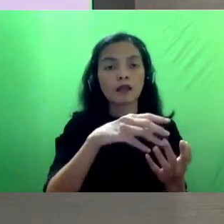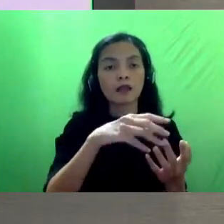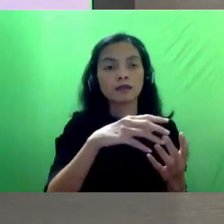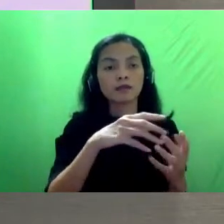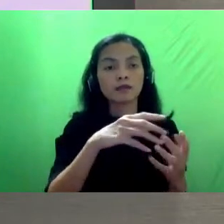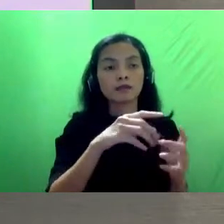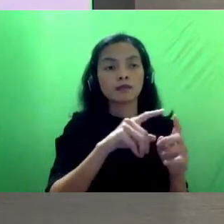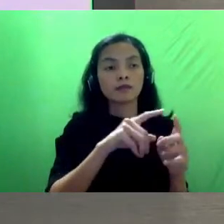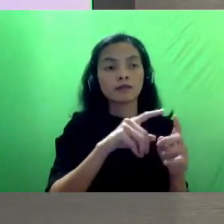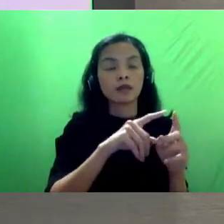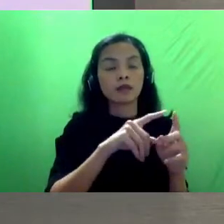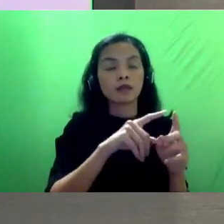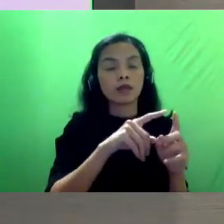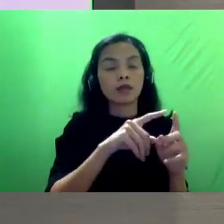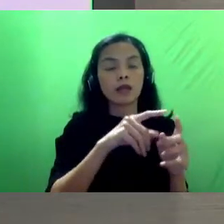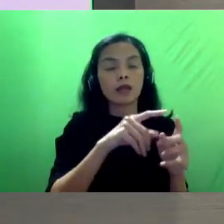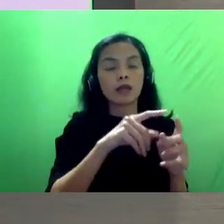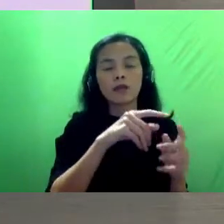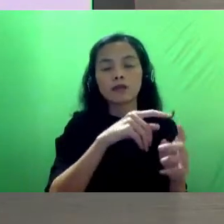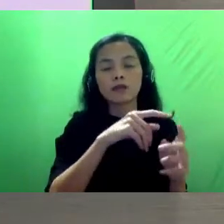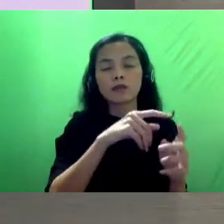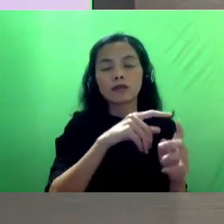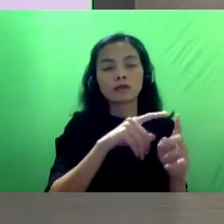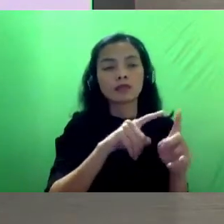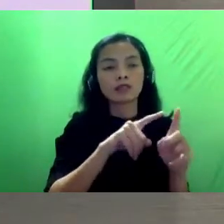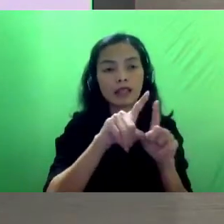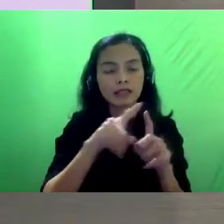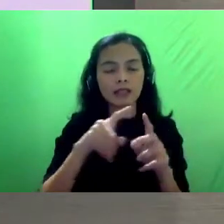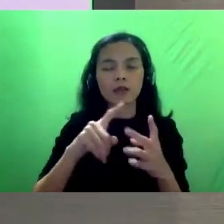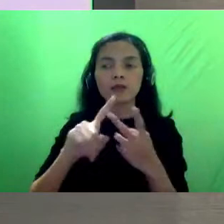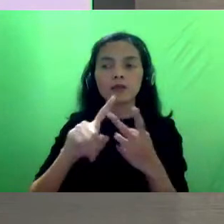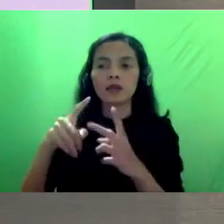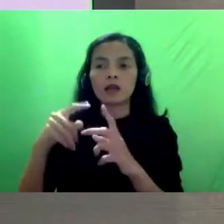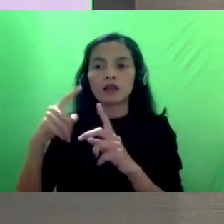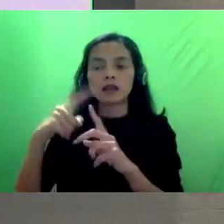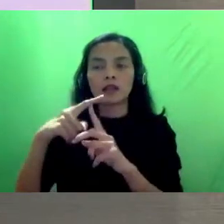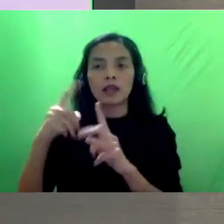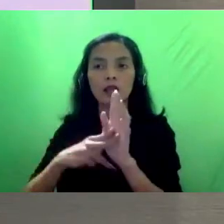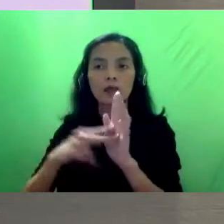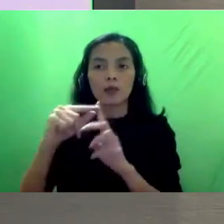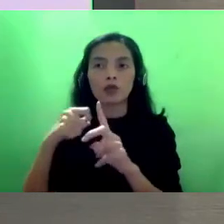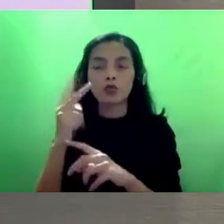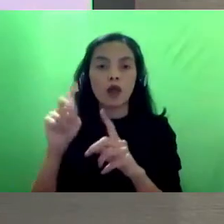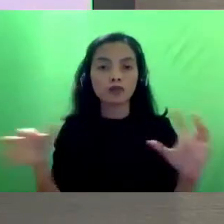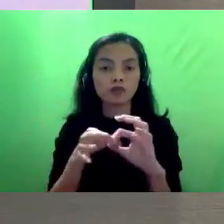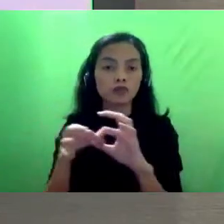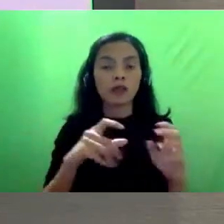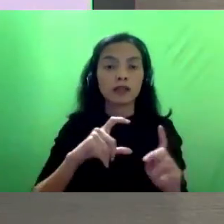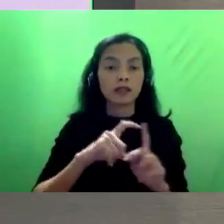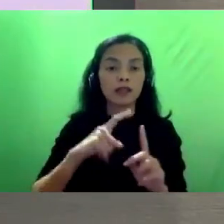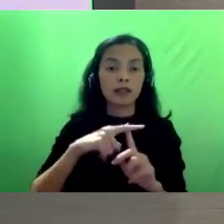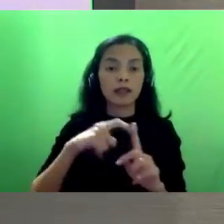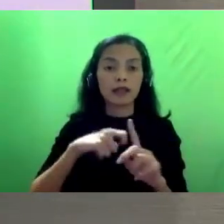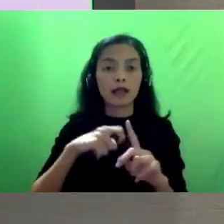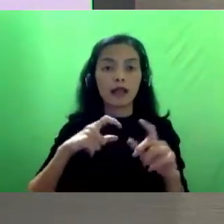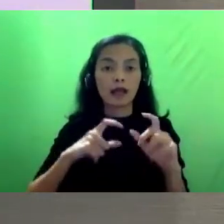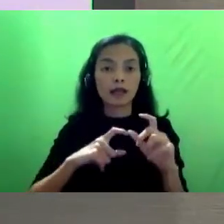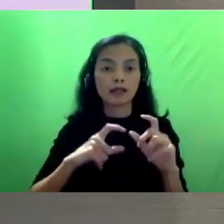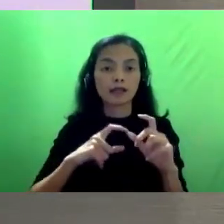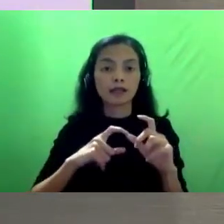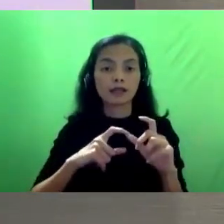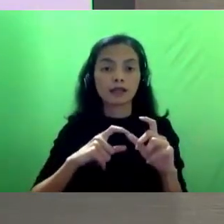So we built this DTKS or unified database. It's through the enumeration,